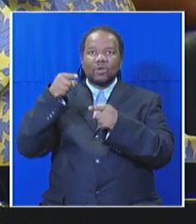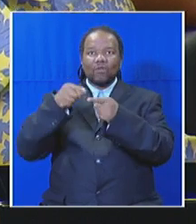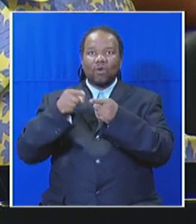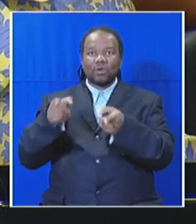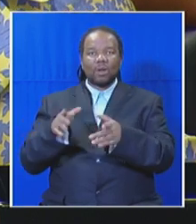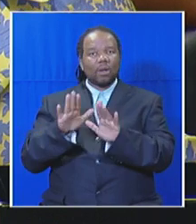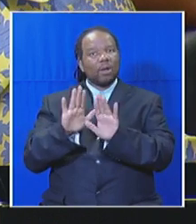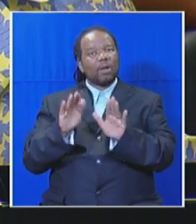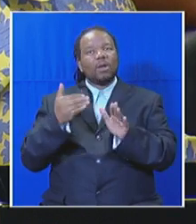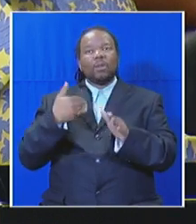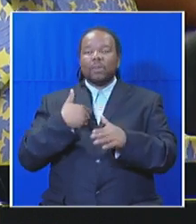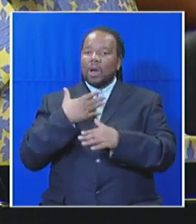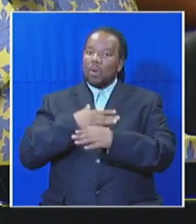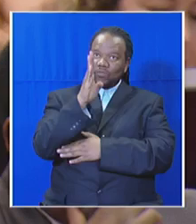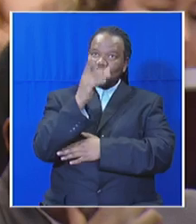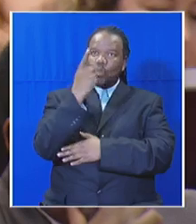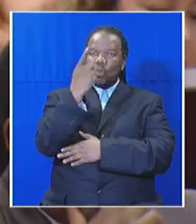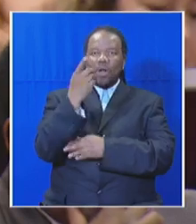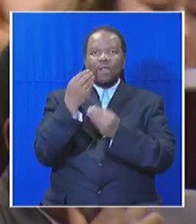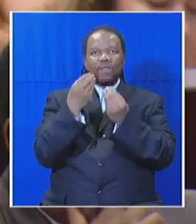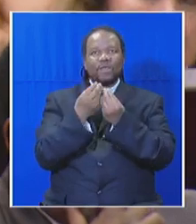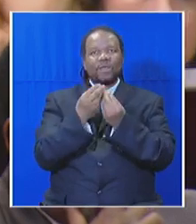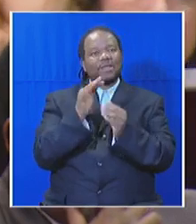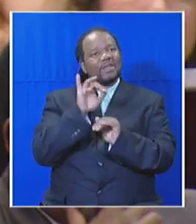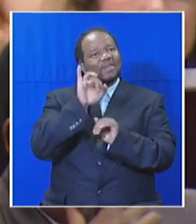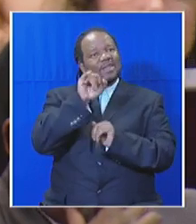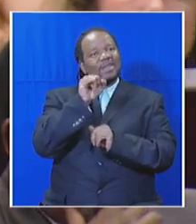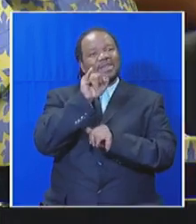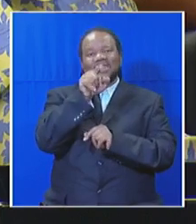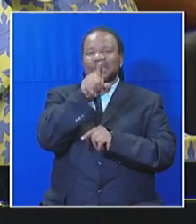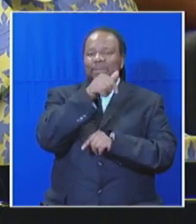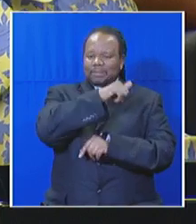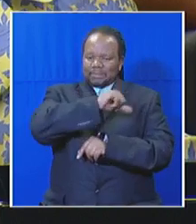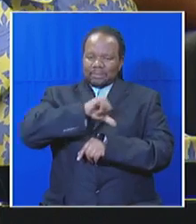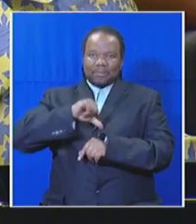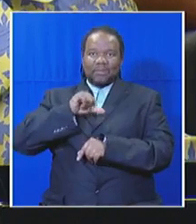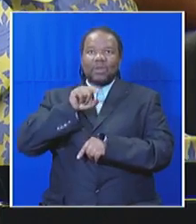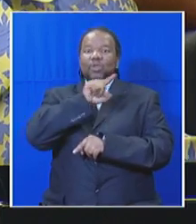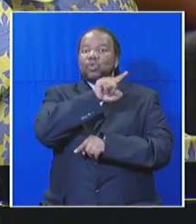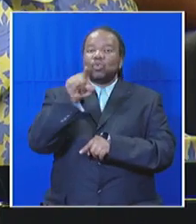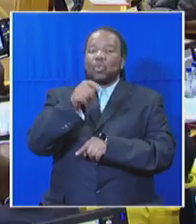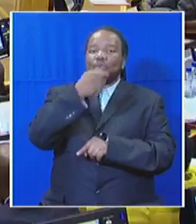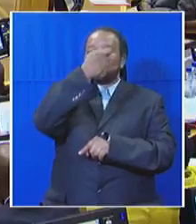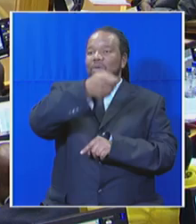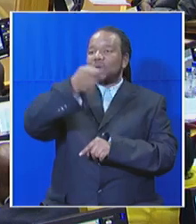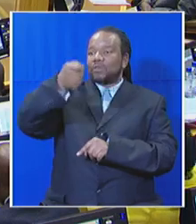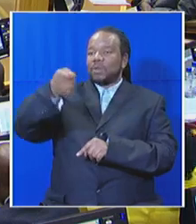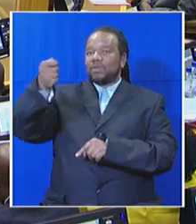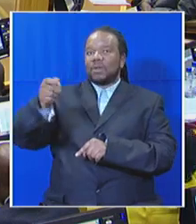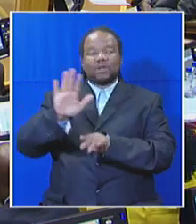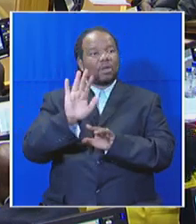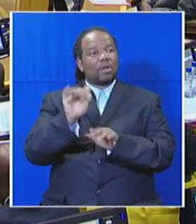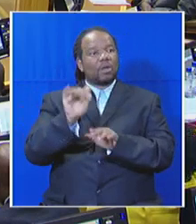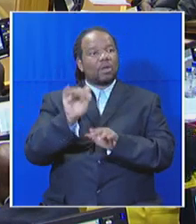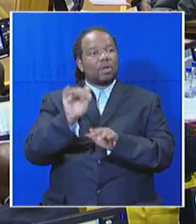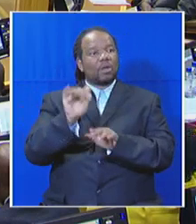I need to address you on one thing. Growing trend by yourself, all you speakers, that when the president answers Honorable questions,